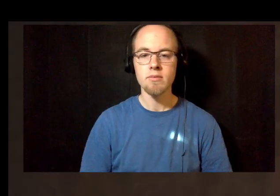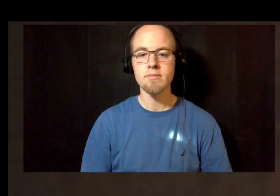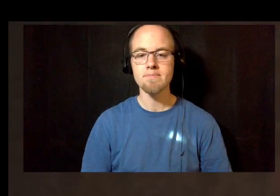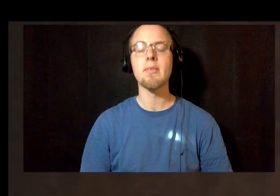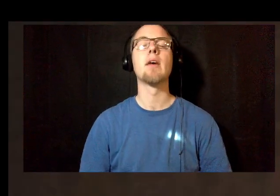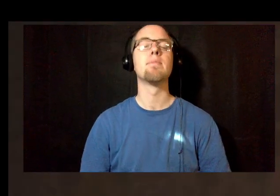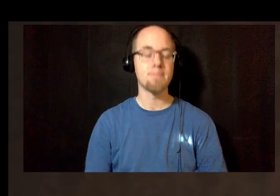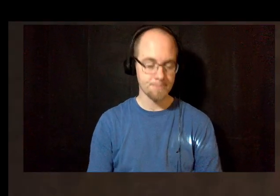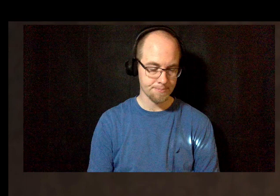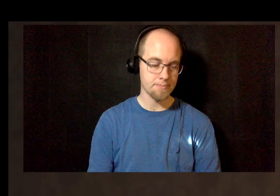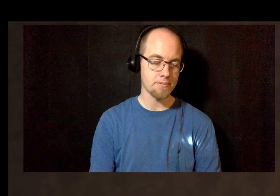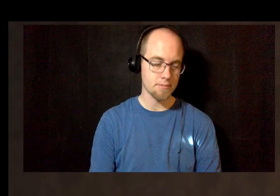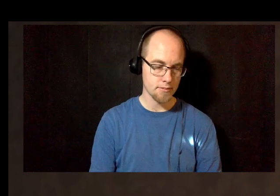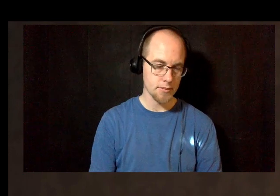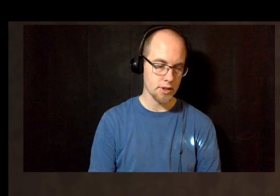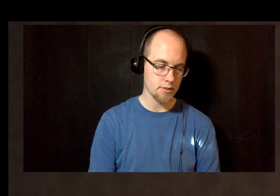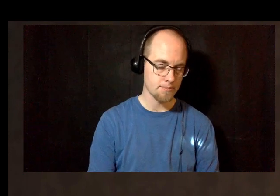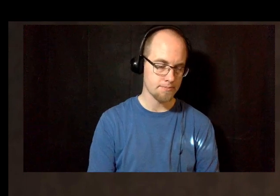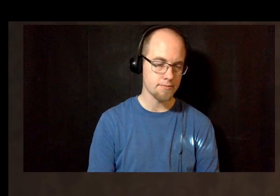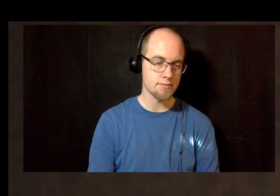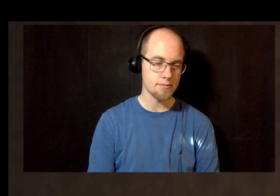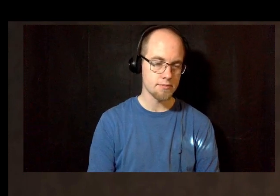Yeah.